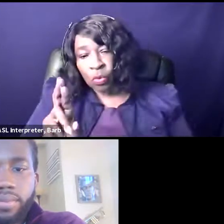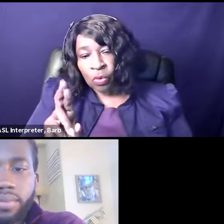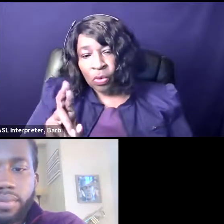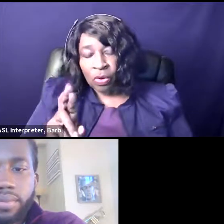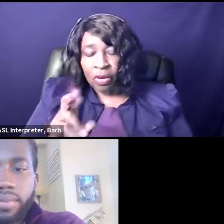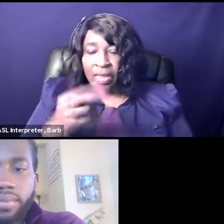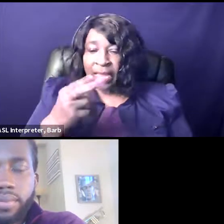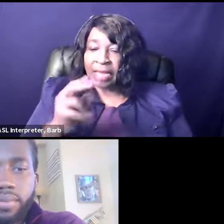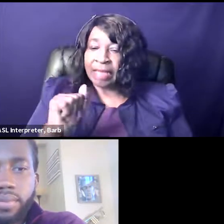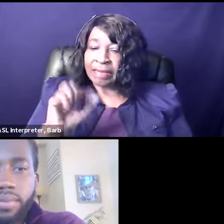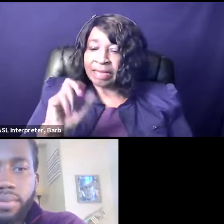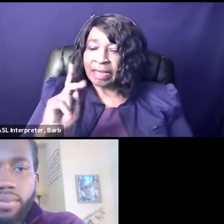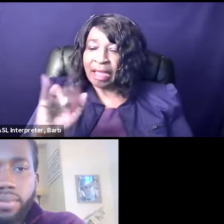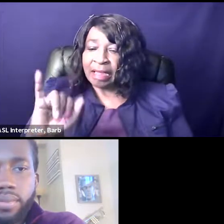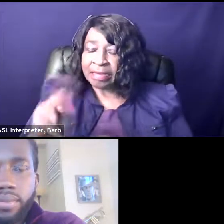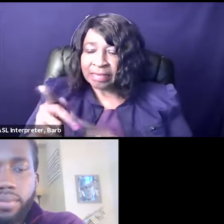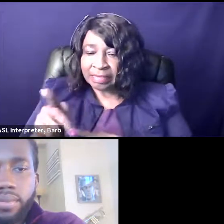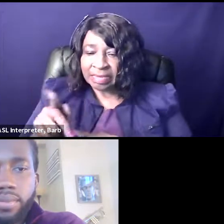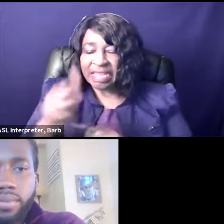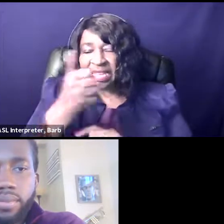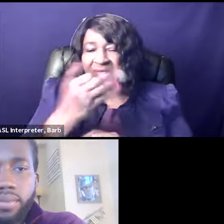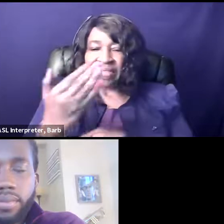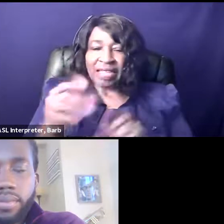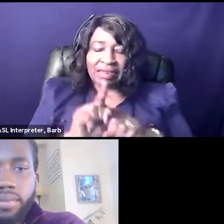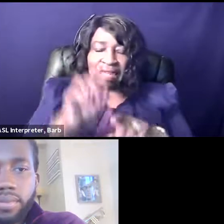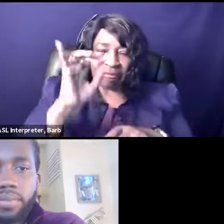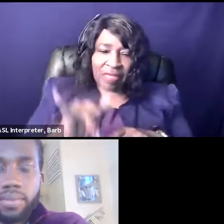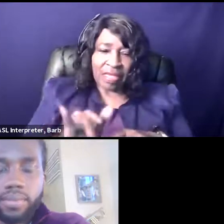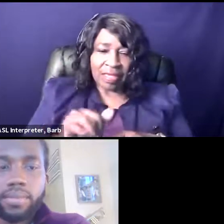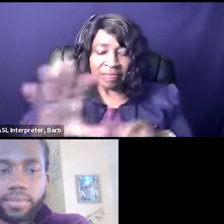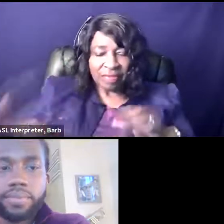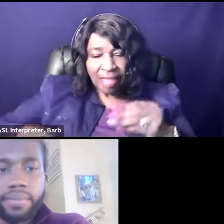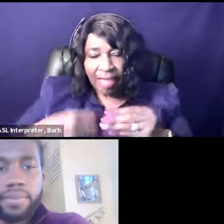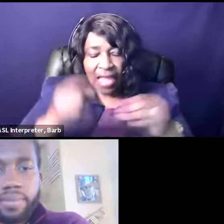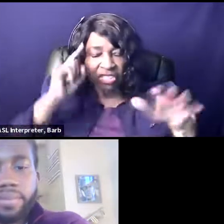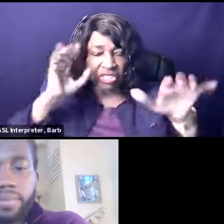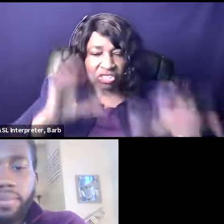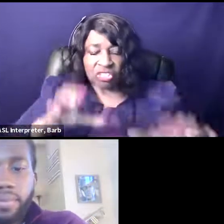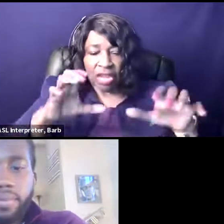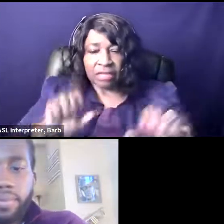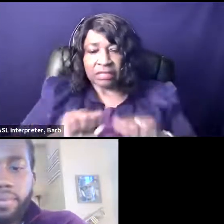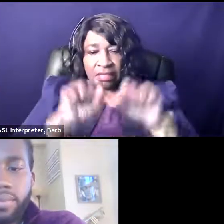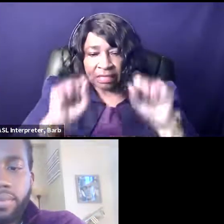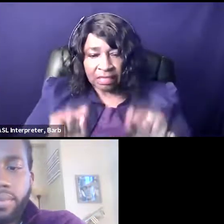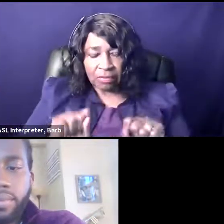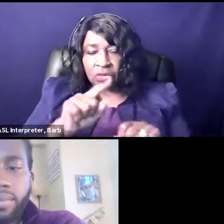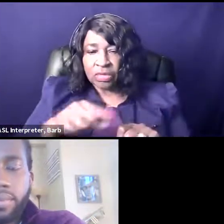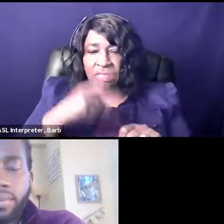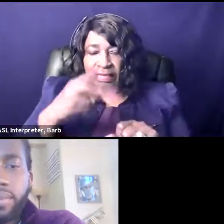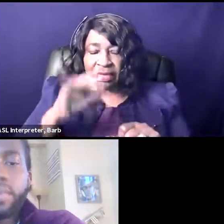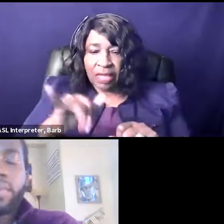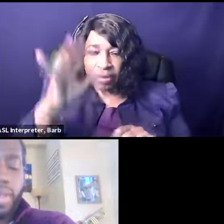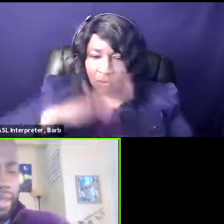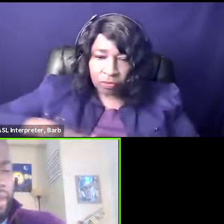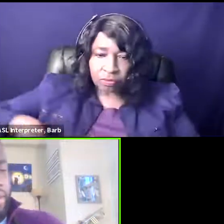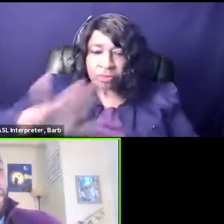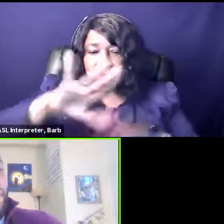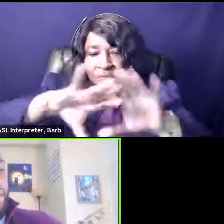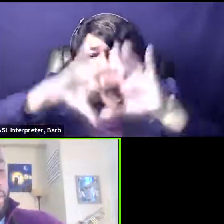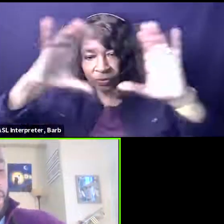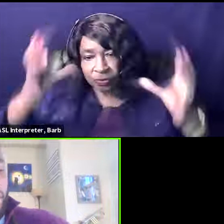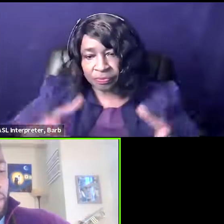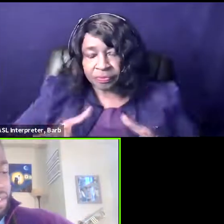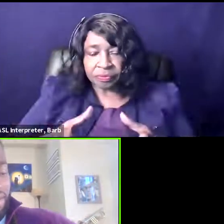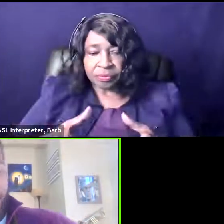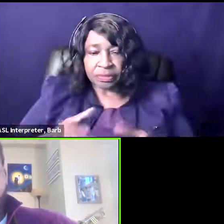hacking or, anything like that adds a shock to the system, we see that play out across geography. Yeah,